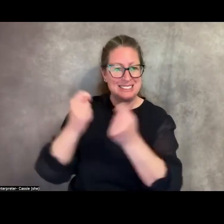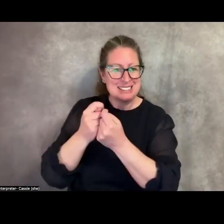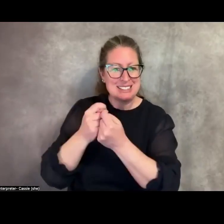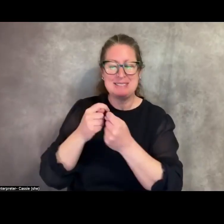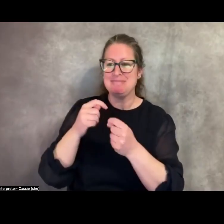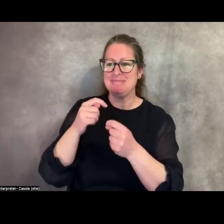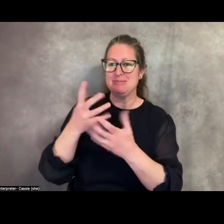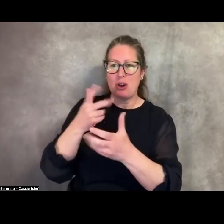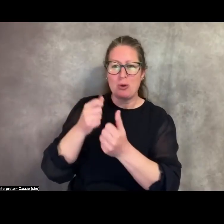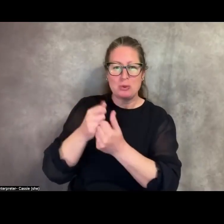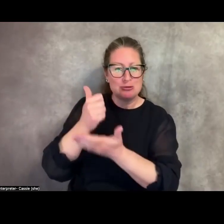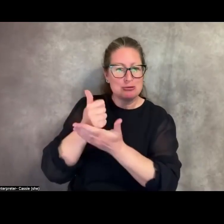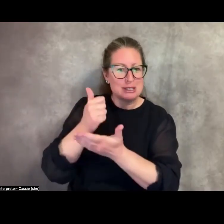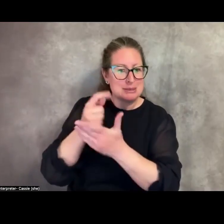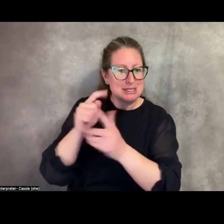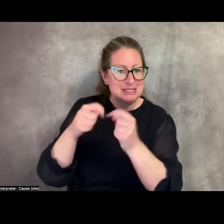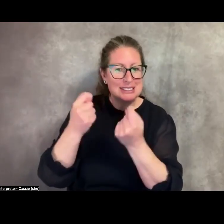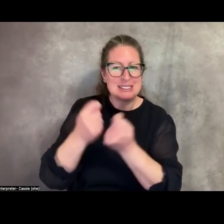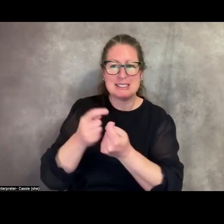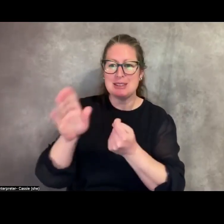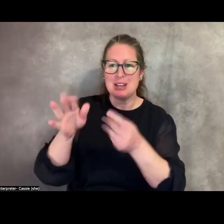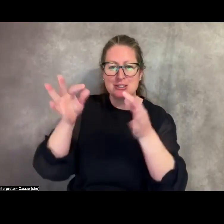treatment teams,